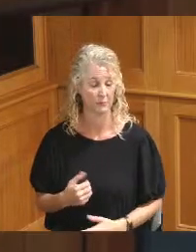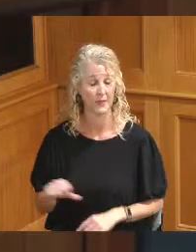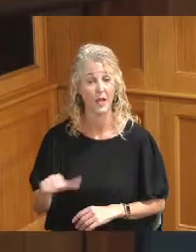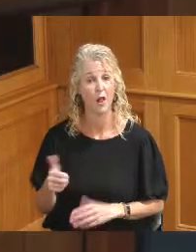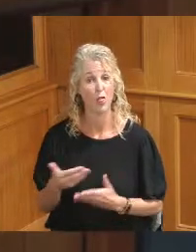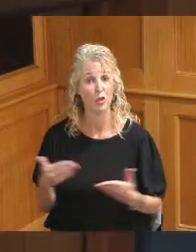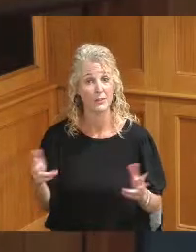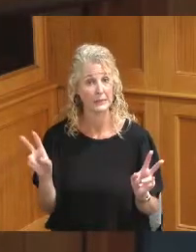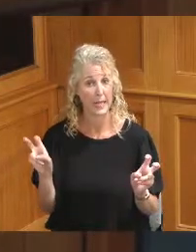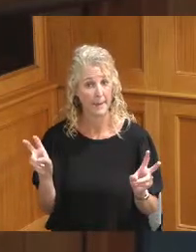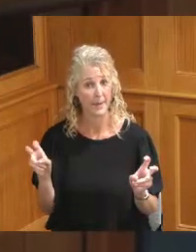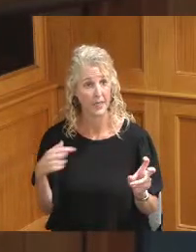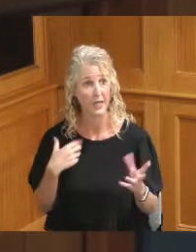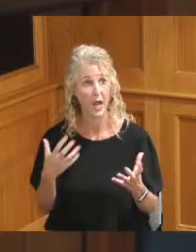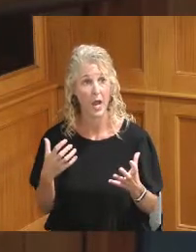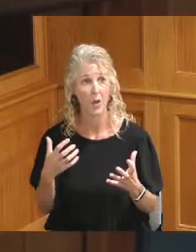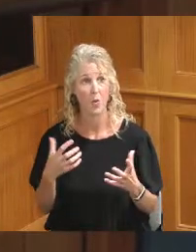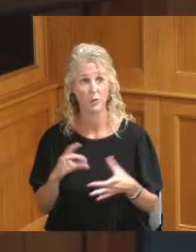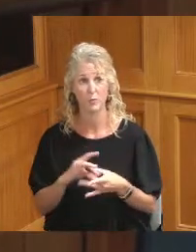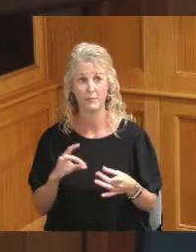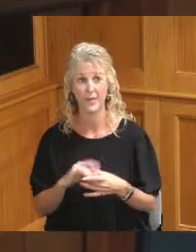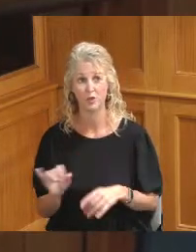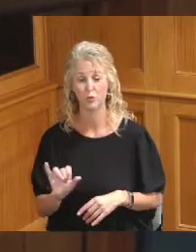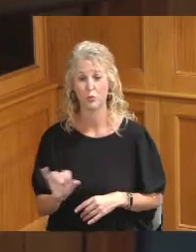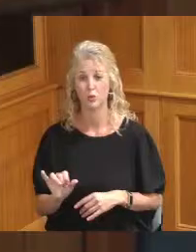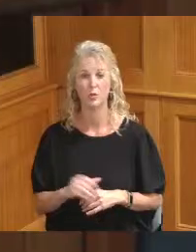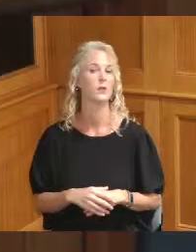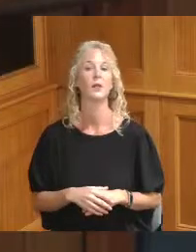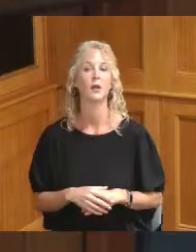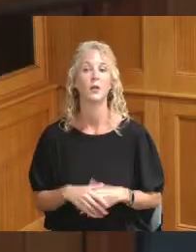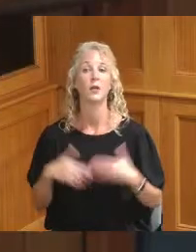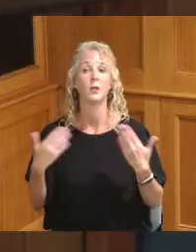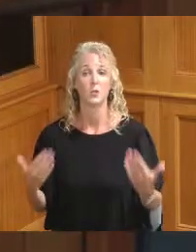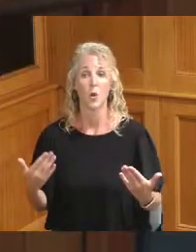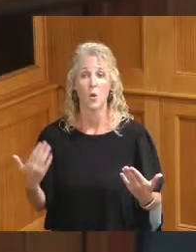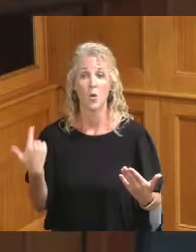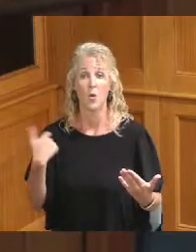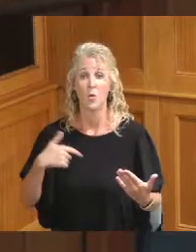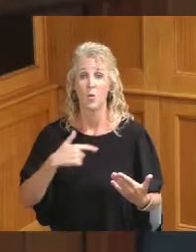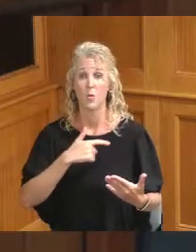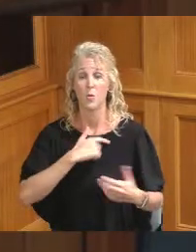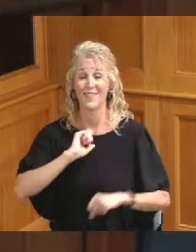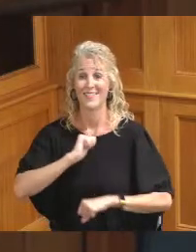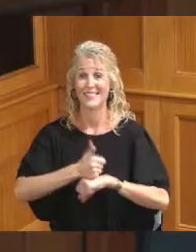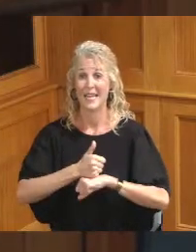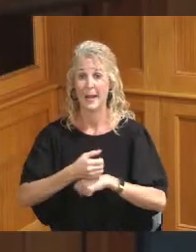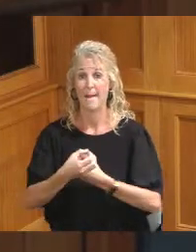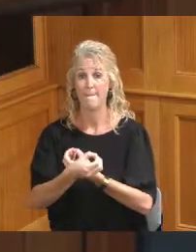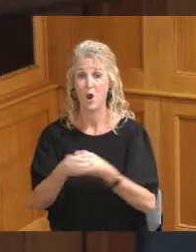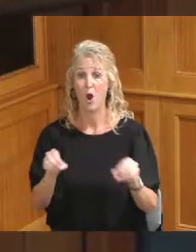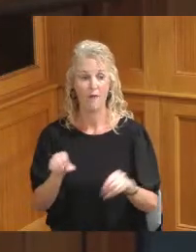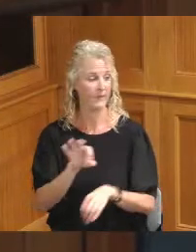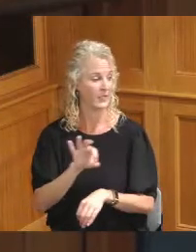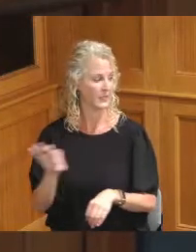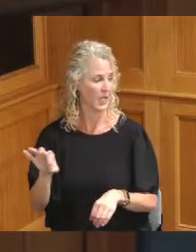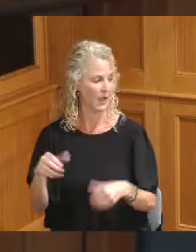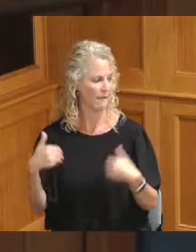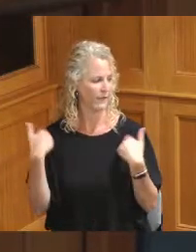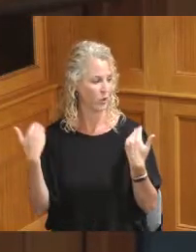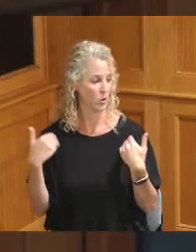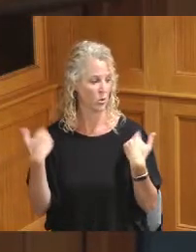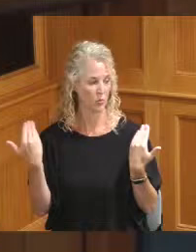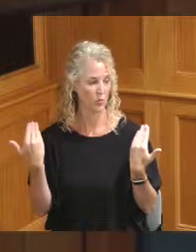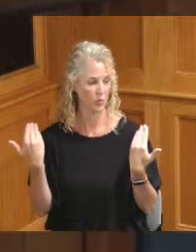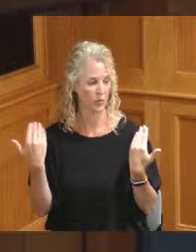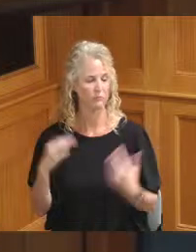do want to just piggyback on what was said earlier. So we created an Office of Youth, and the reason I wanted to have that is because how